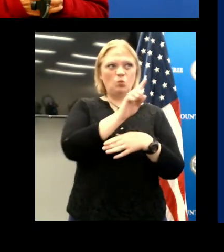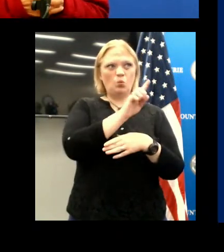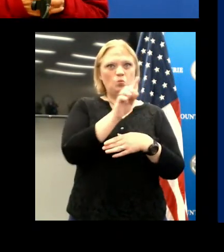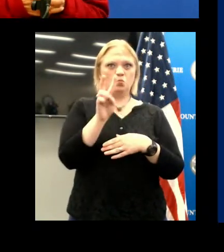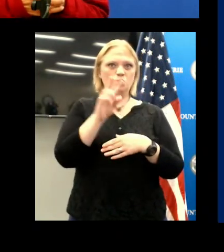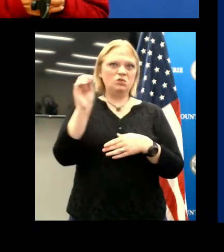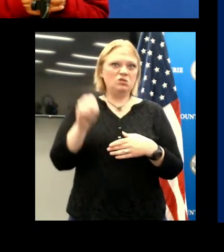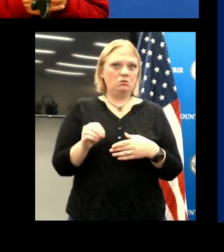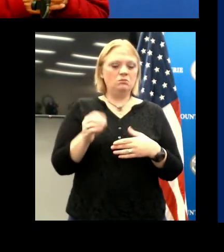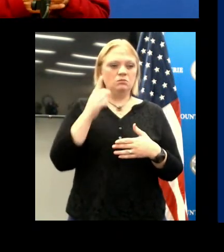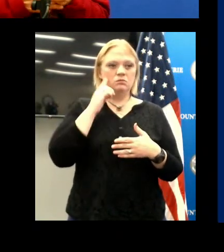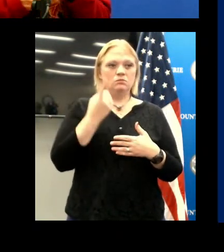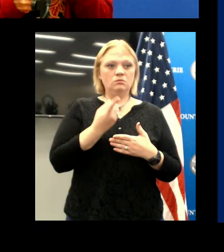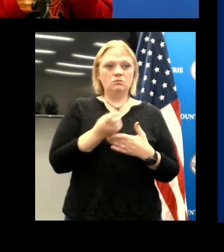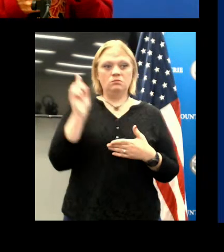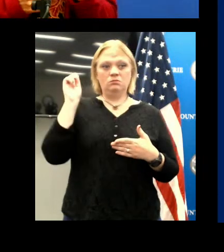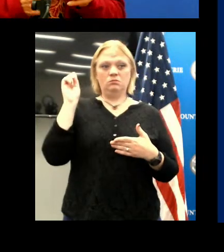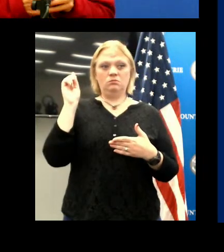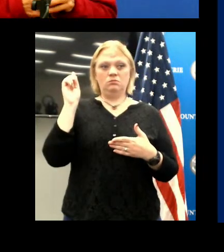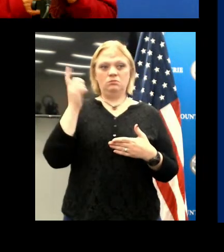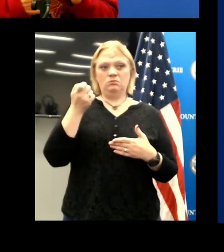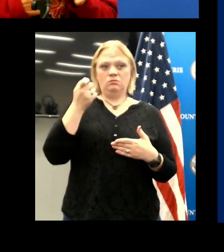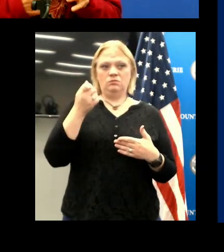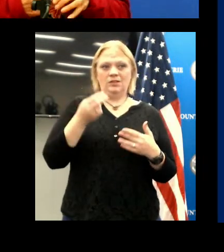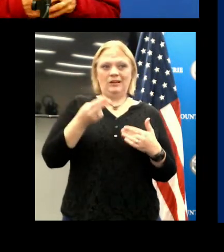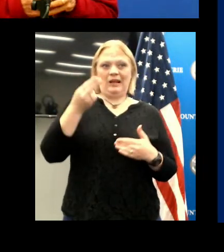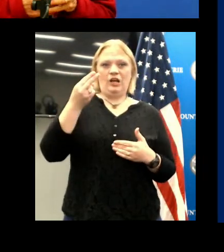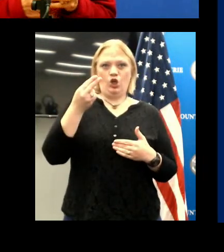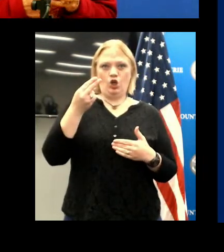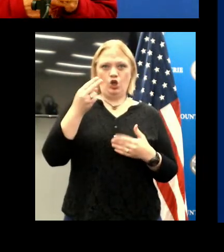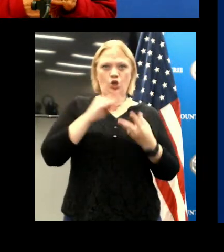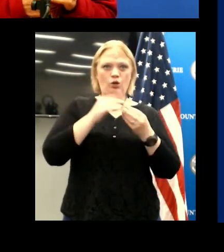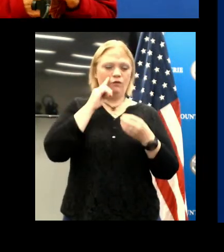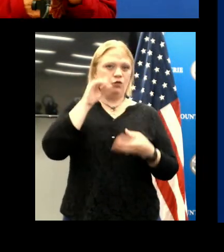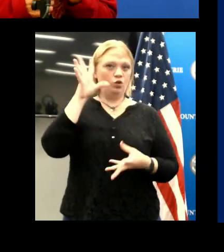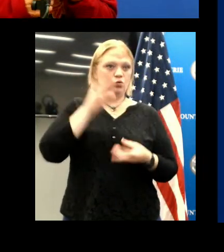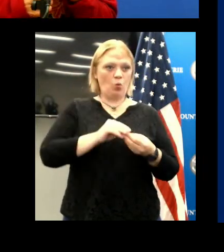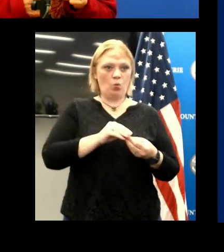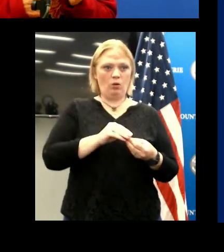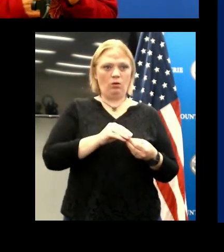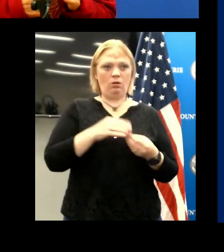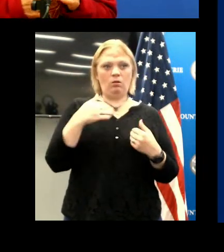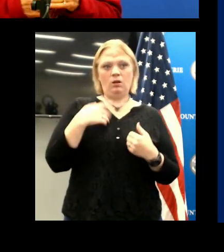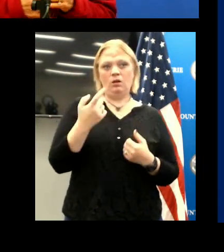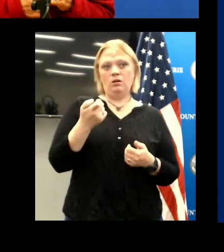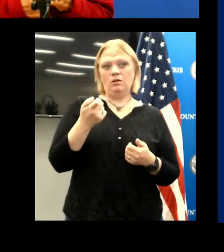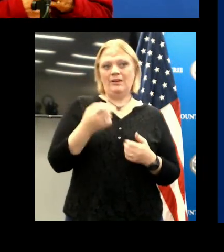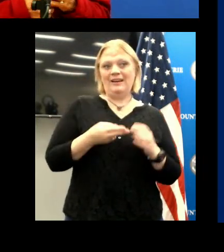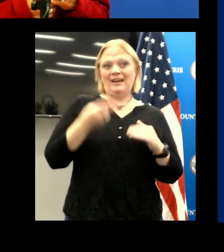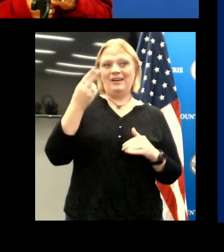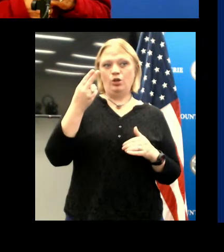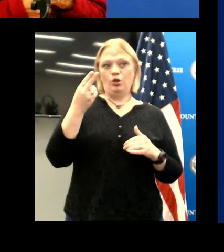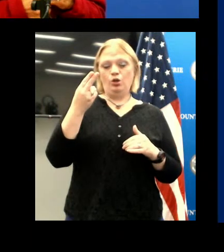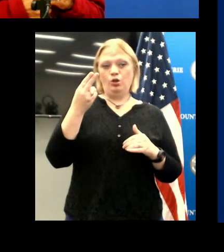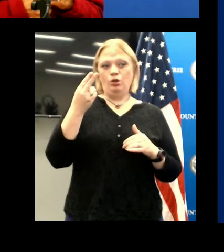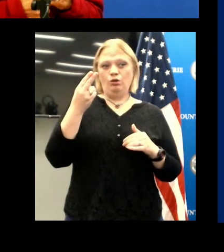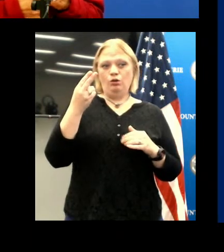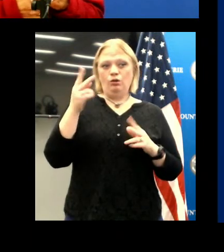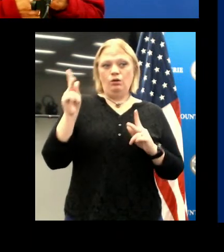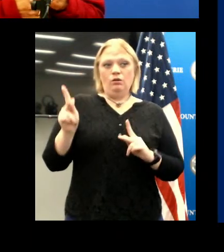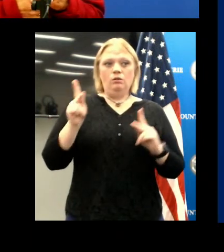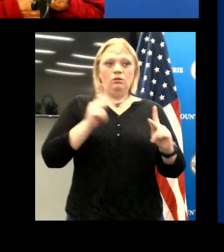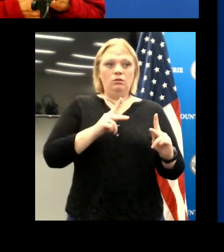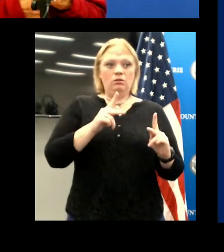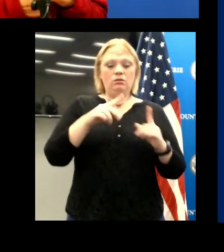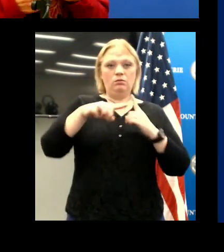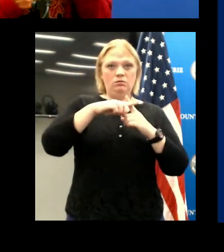So last week we had a slightly higher number of total cases, and we had a slightly higher number of proportion of